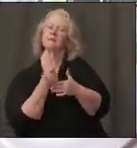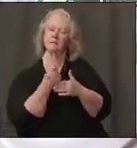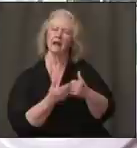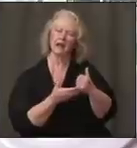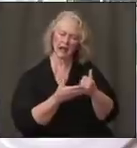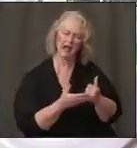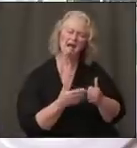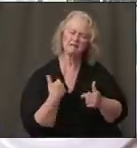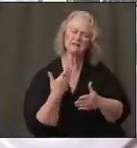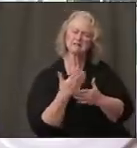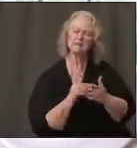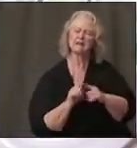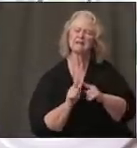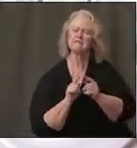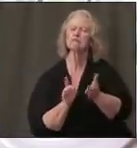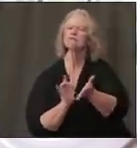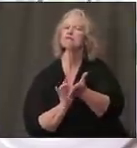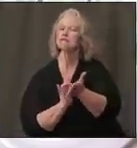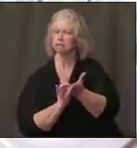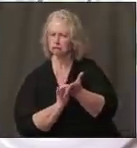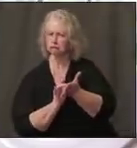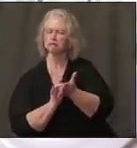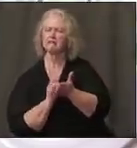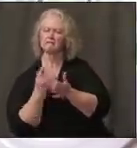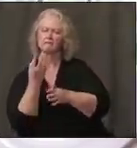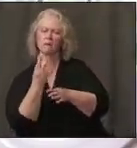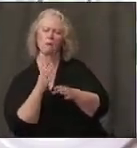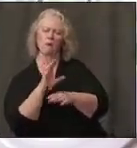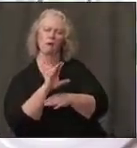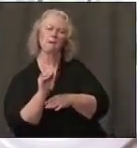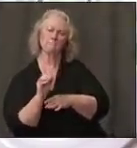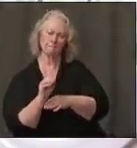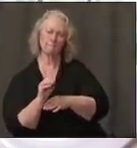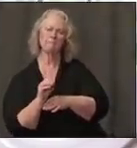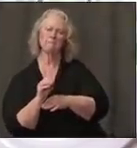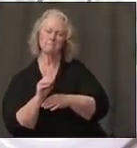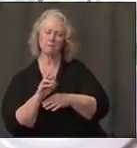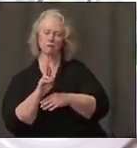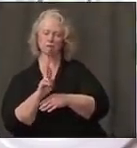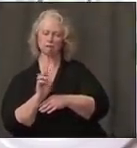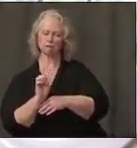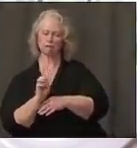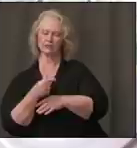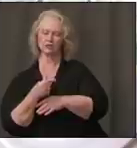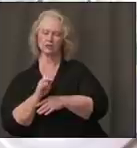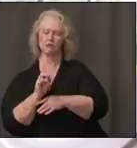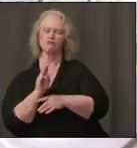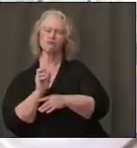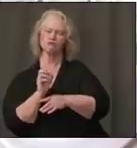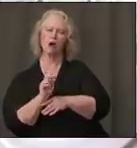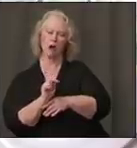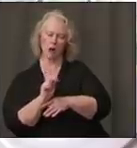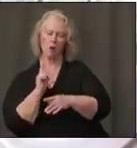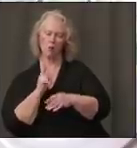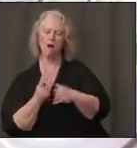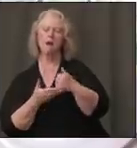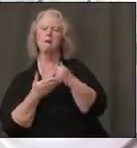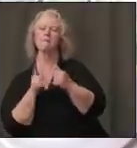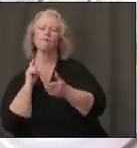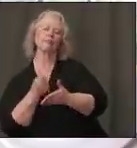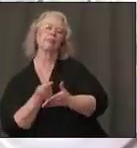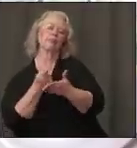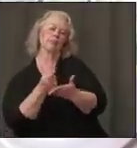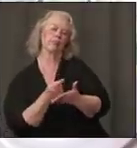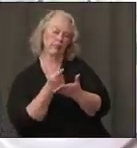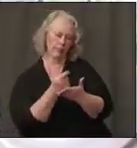antibody-based drugs that are in development by 4 companies in particular, one local, Regeneron, that I think are going to be available, one or more of